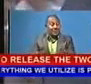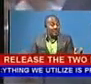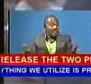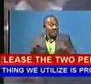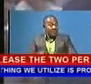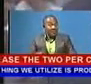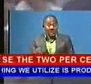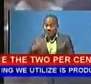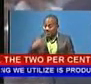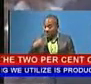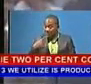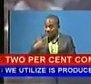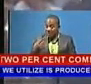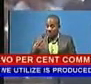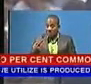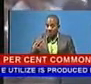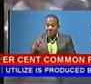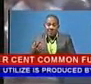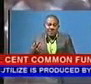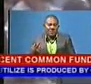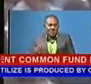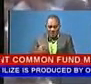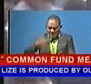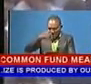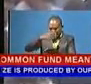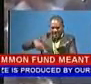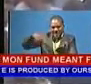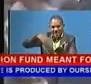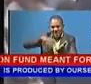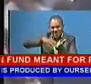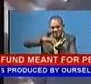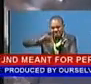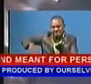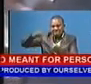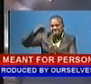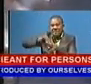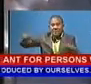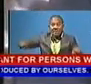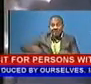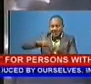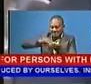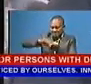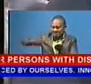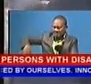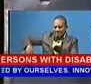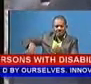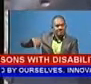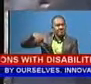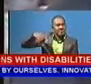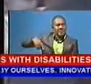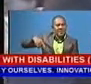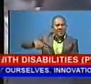he was testifying, when he had deleted polling stations that they did